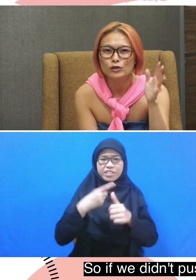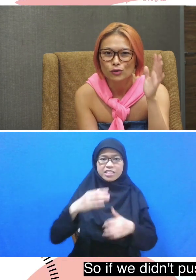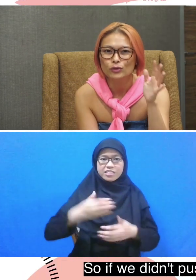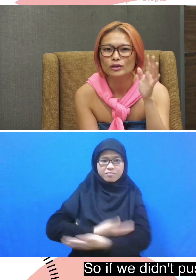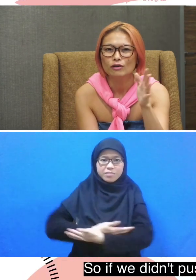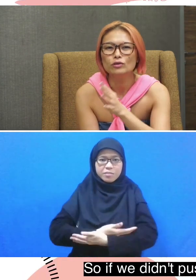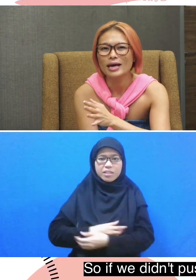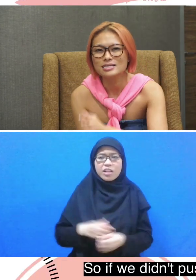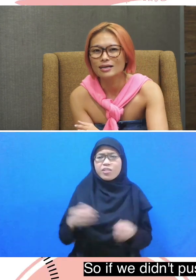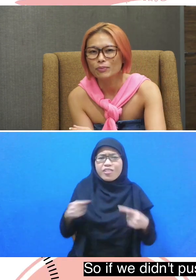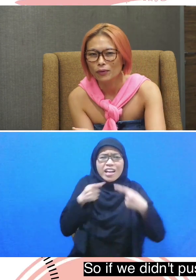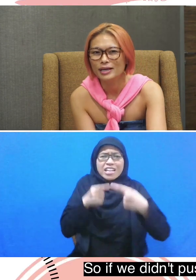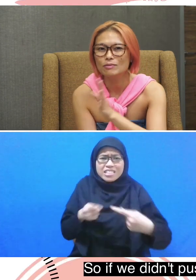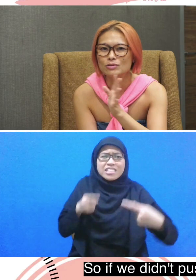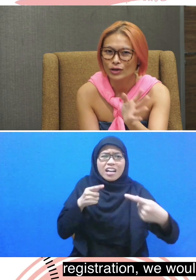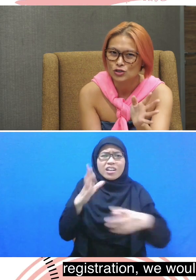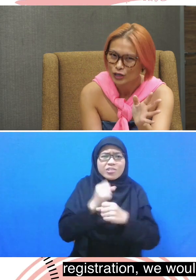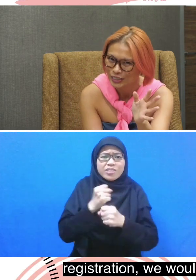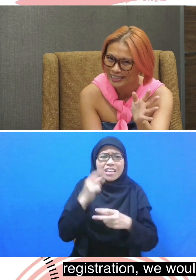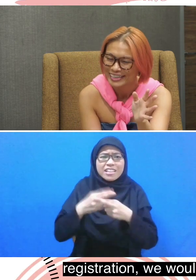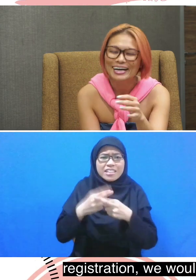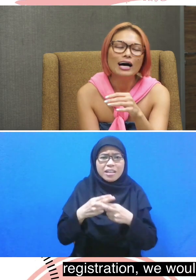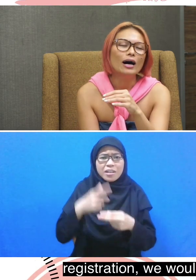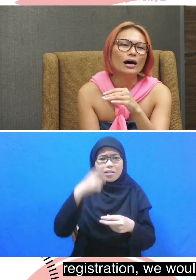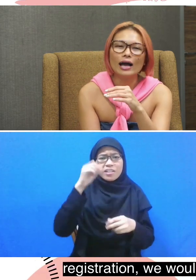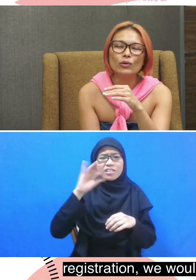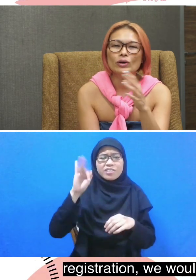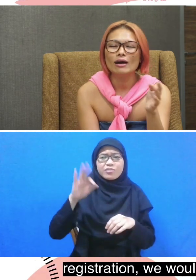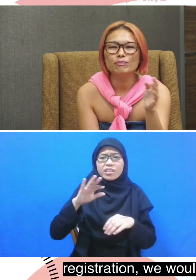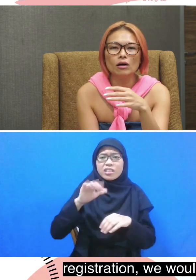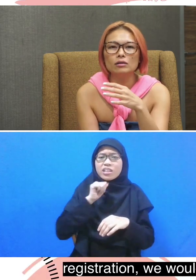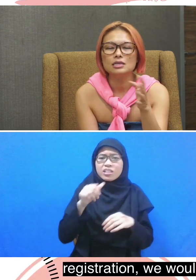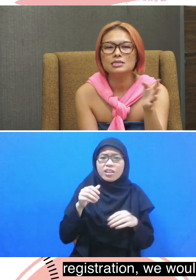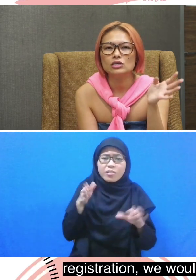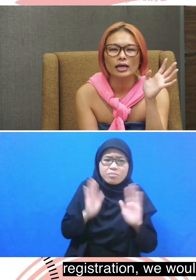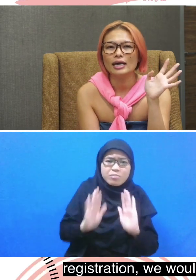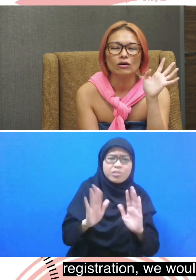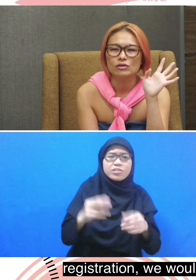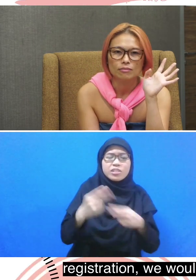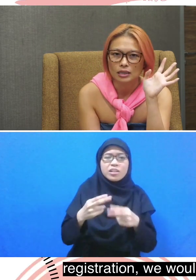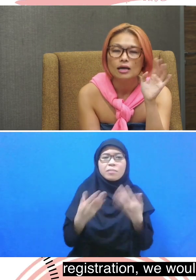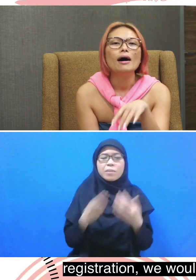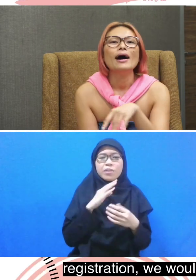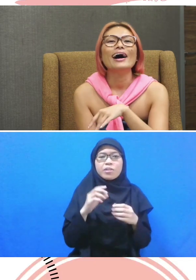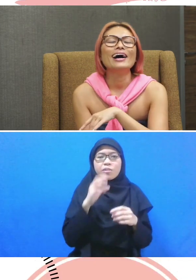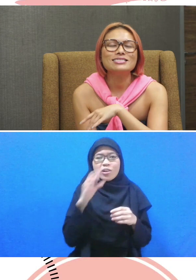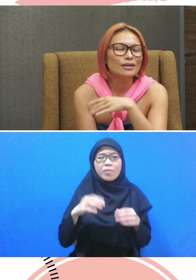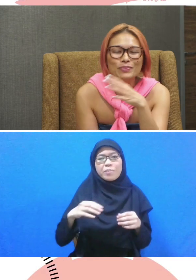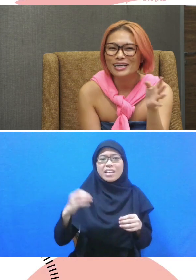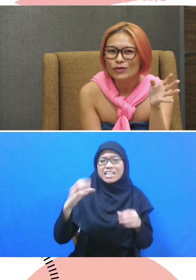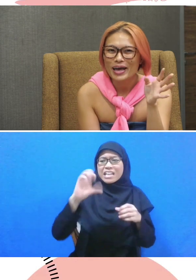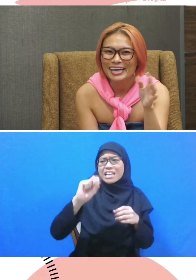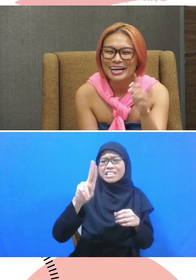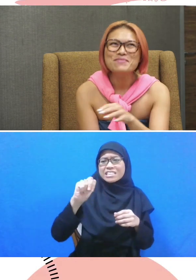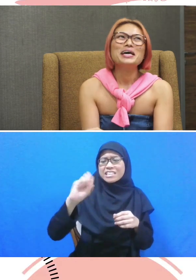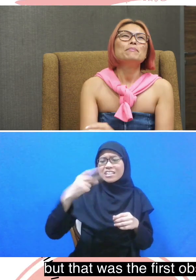didn't push through the Food Bank Singapore in terms of registration, we would have been called the Sunshine Gang or something. Still being